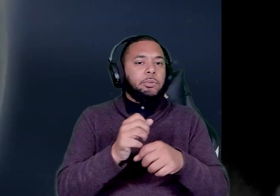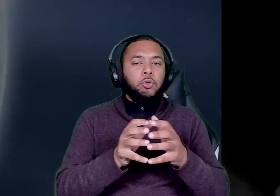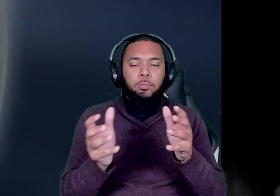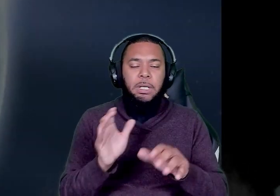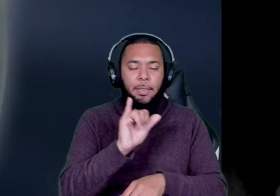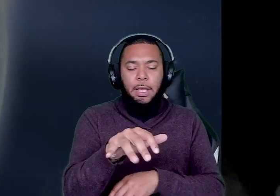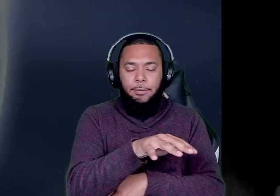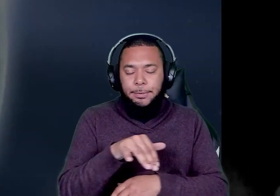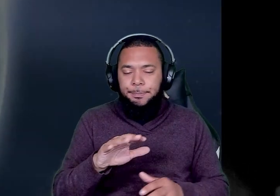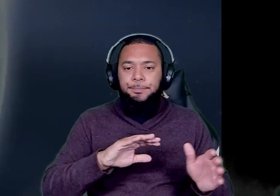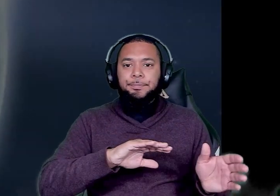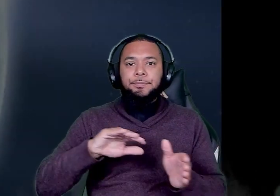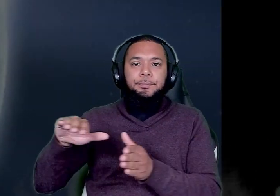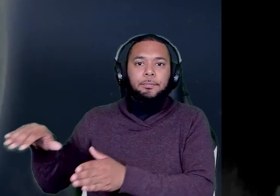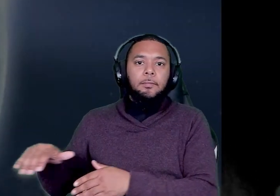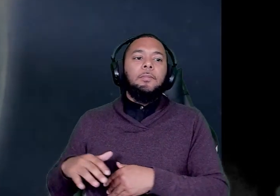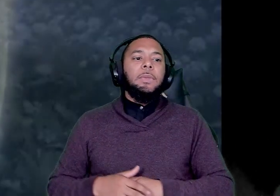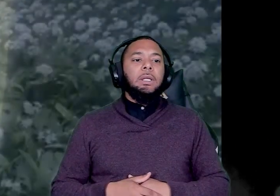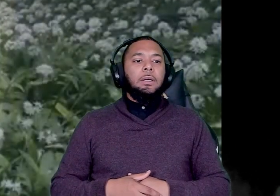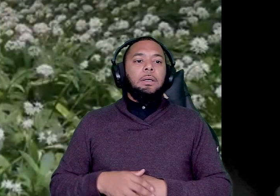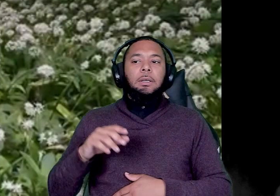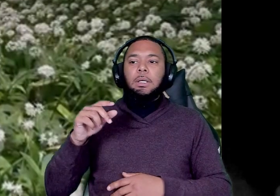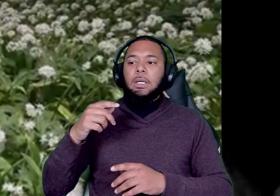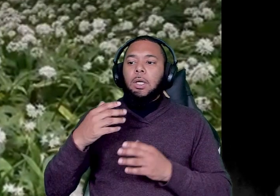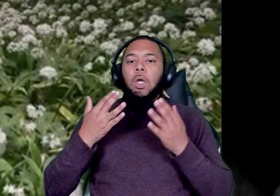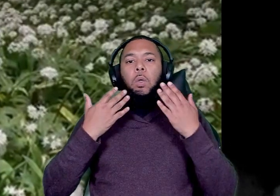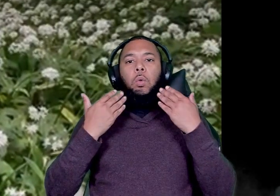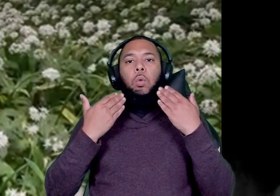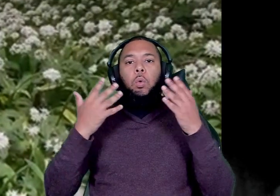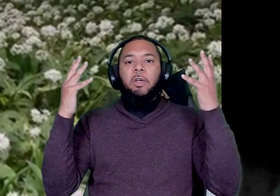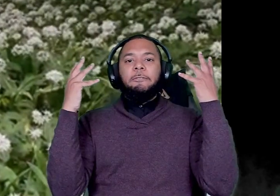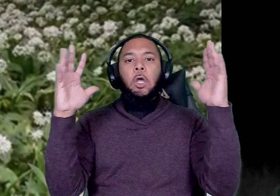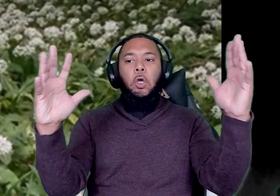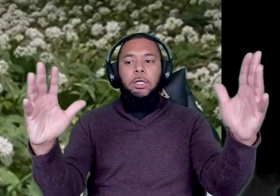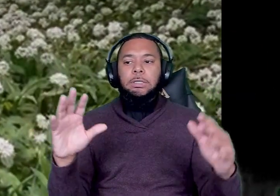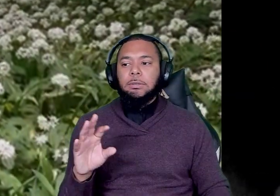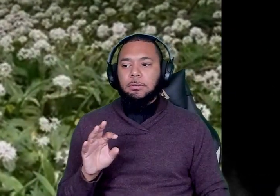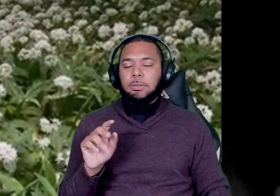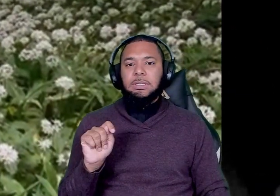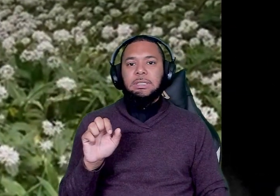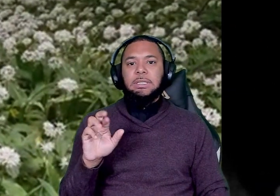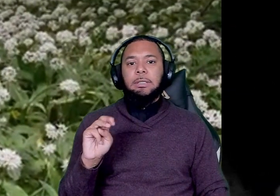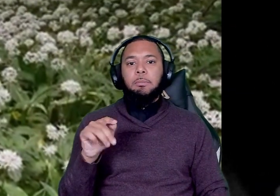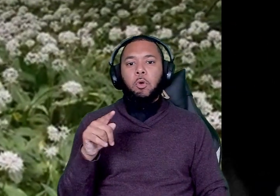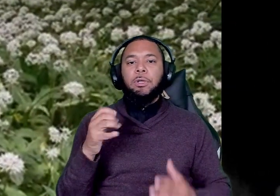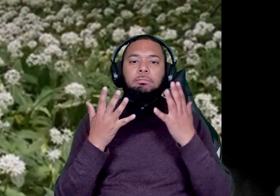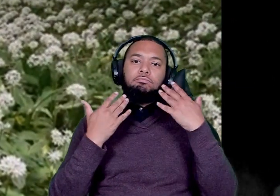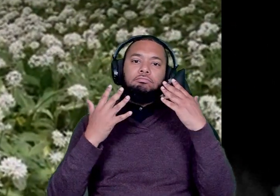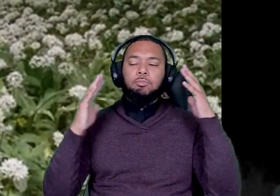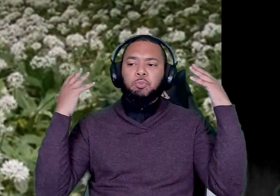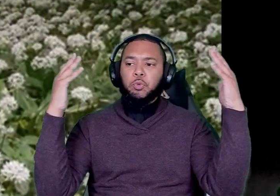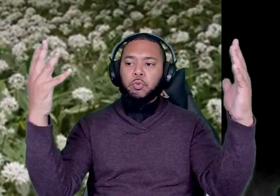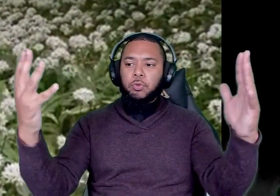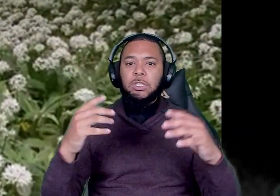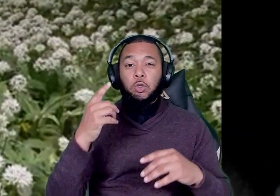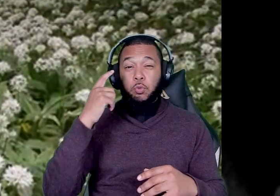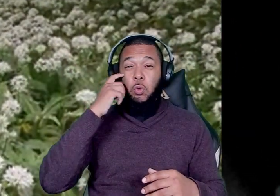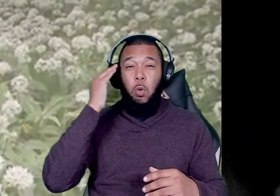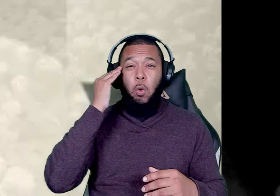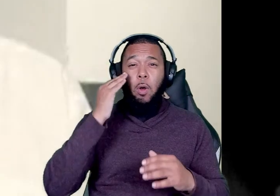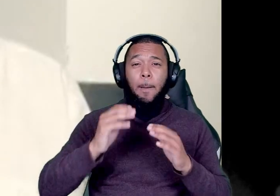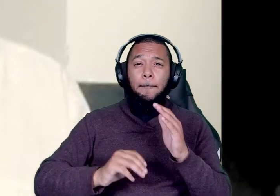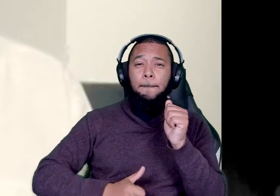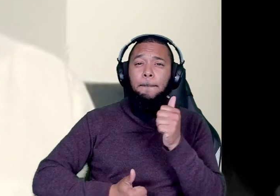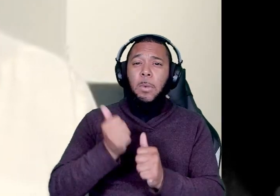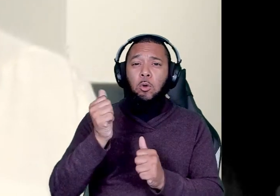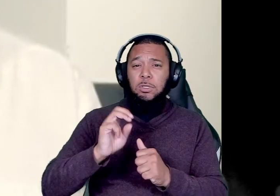Temperate deciduous forest, it's one of the prettiest biomes on the planet. You can see that pretty much the eastern half of North America and most of Europe